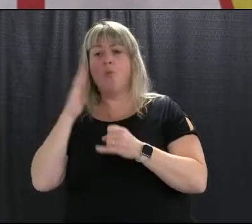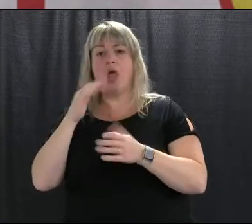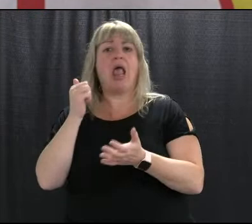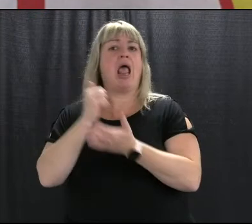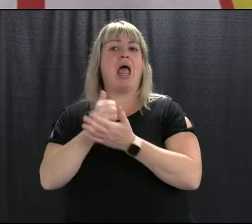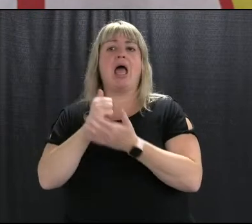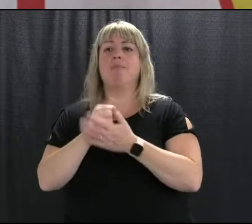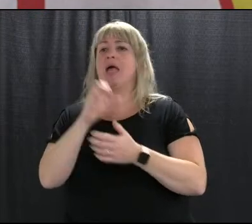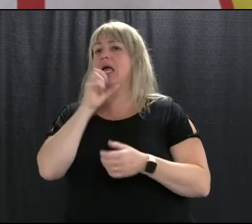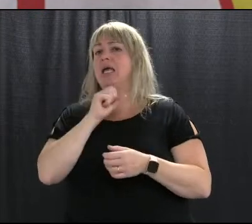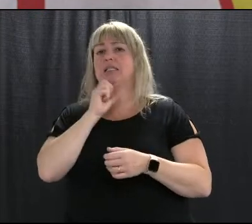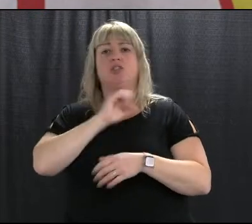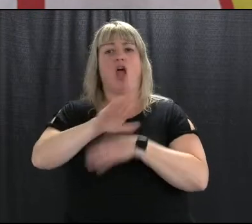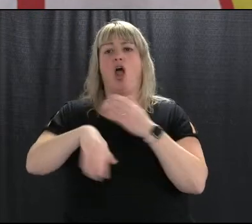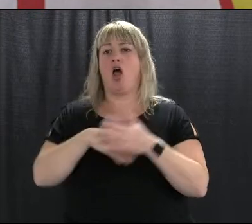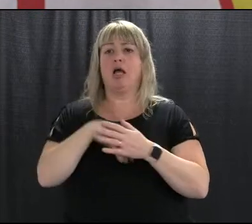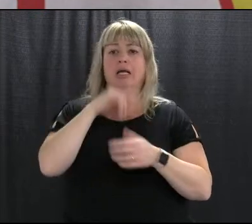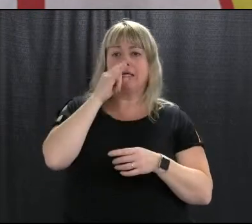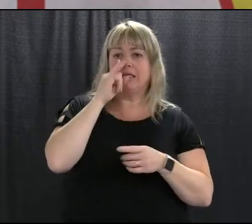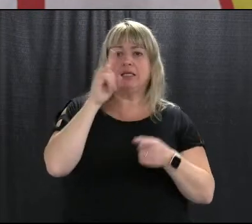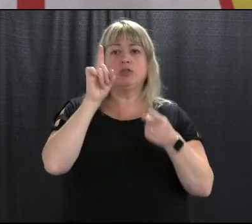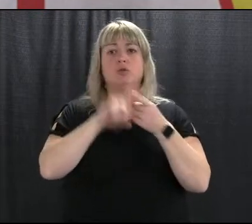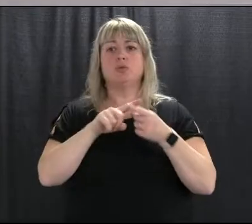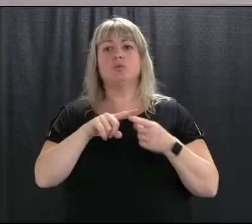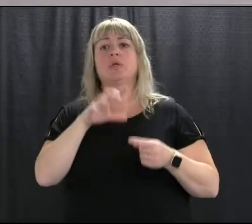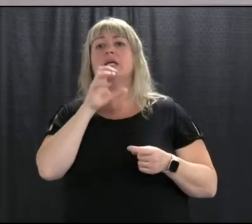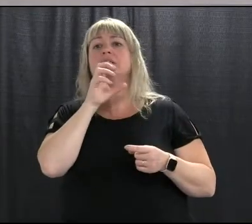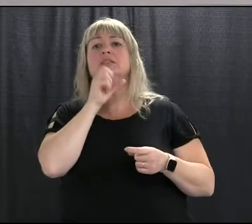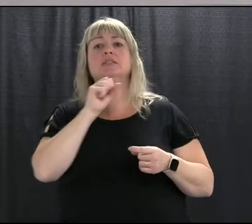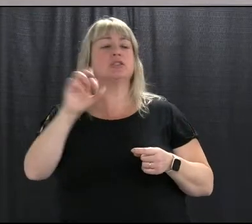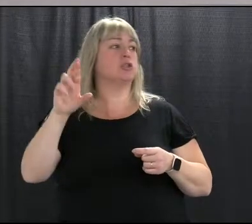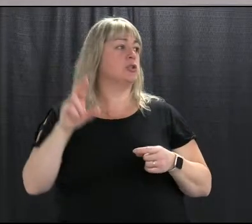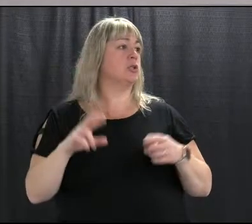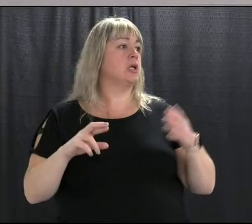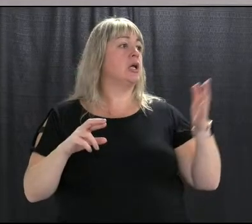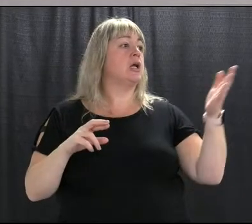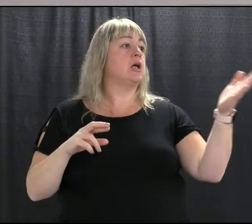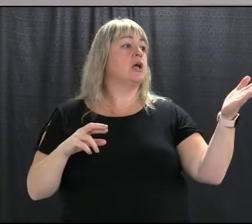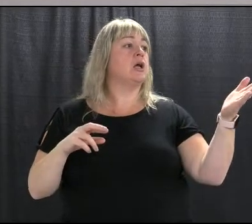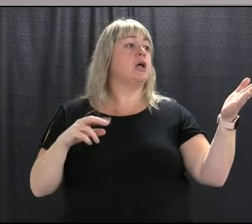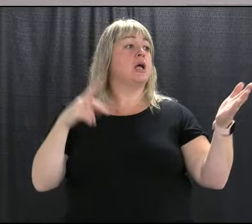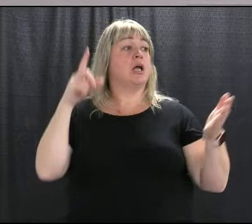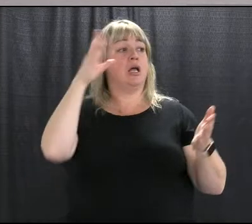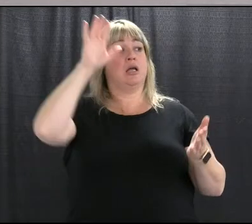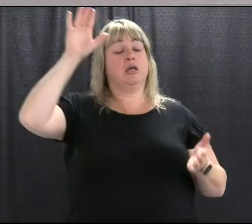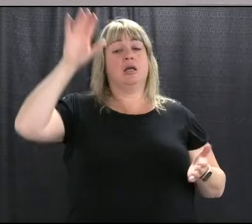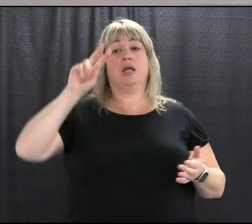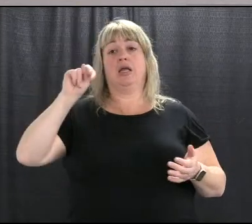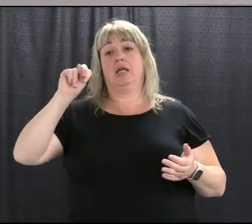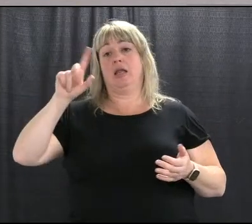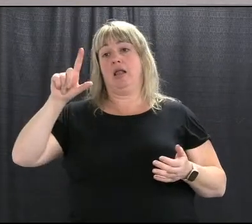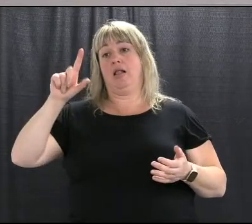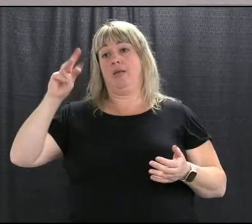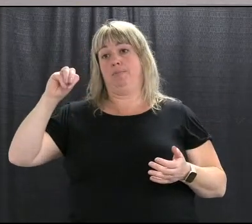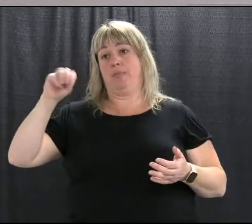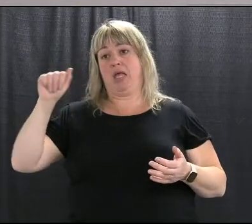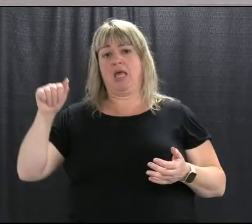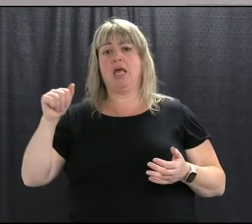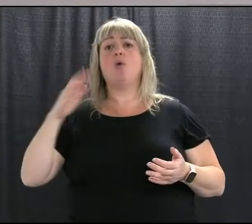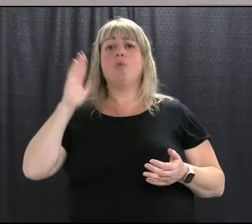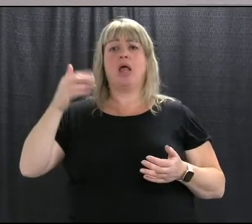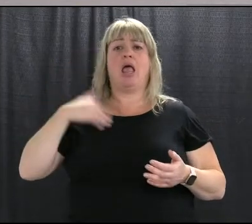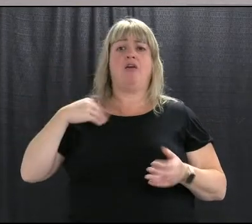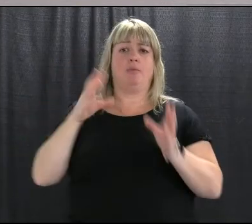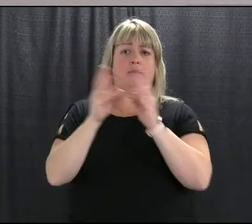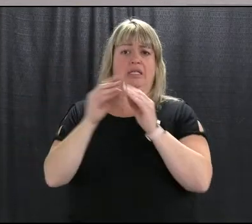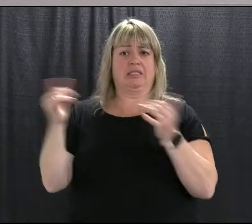including juvenile surgeries. The NLMA, immediately after this, is holding a news conference. What was their level of input